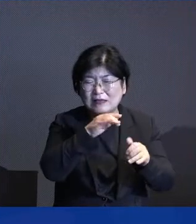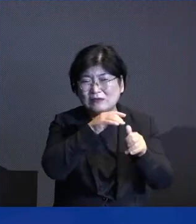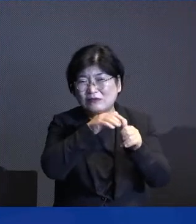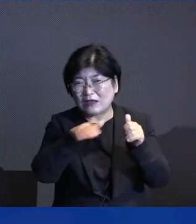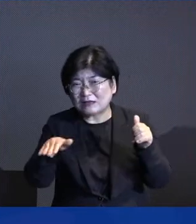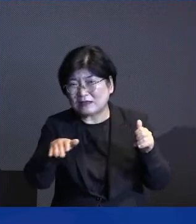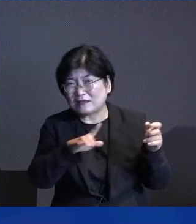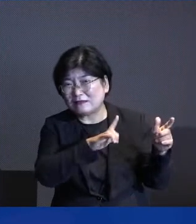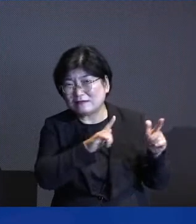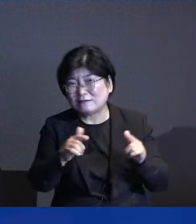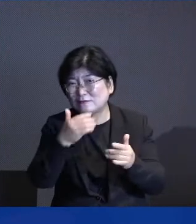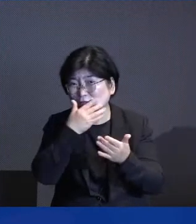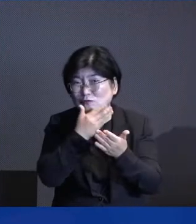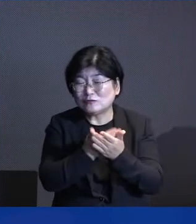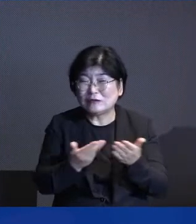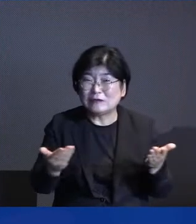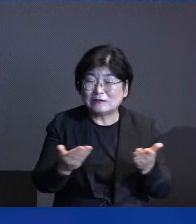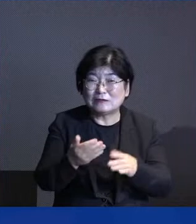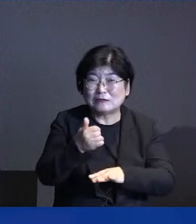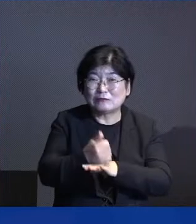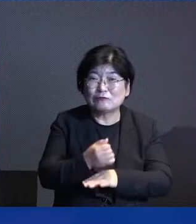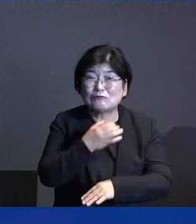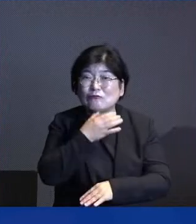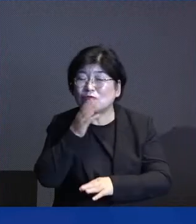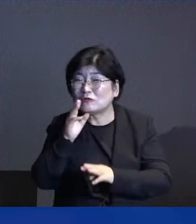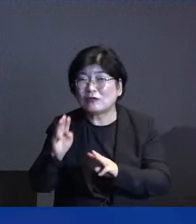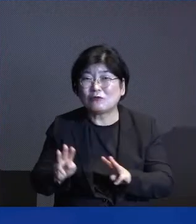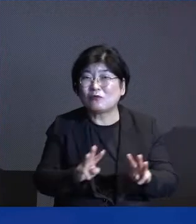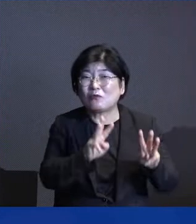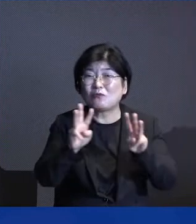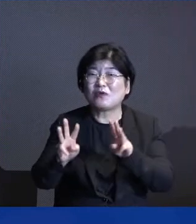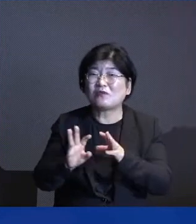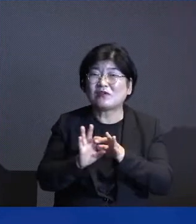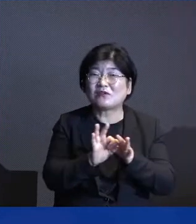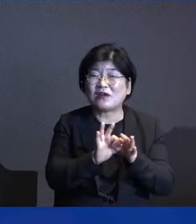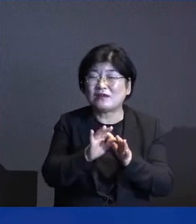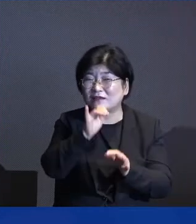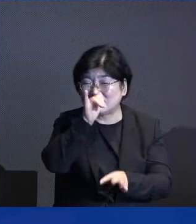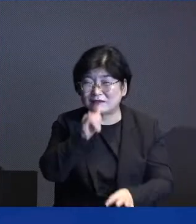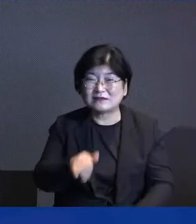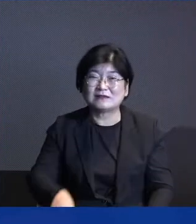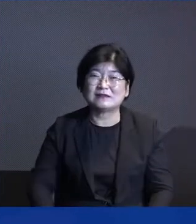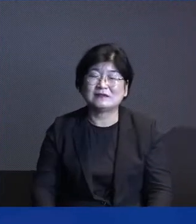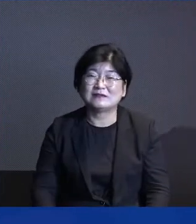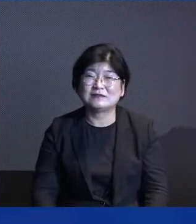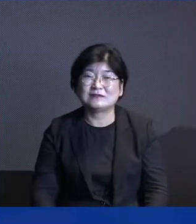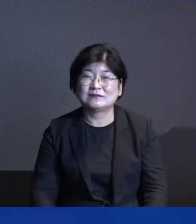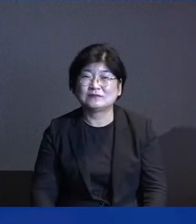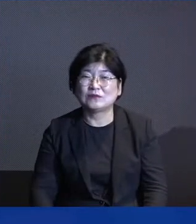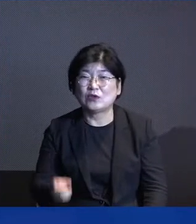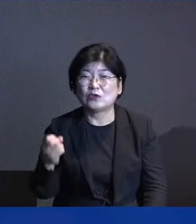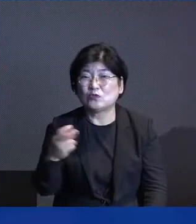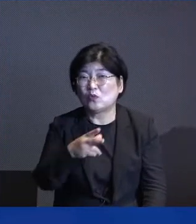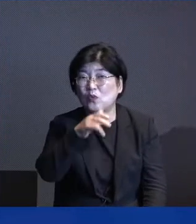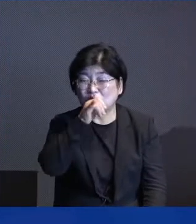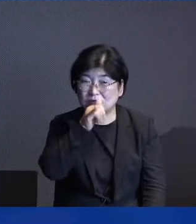to well-being of older adults across the European country. I would also point out that